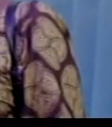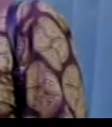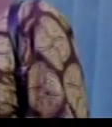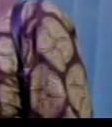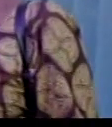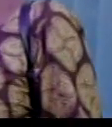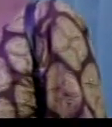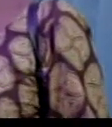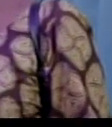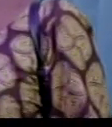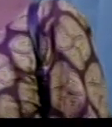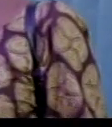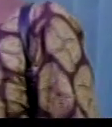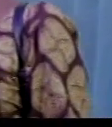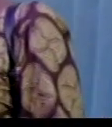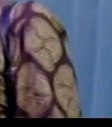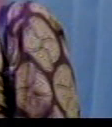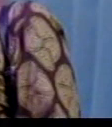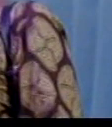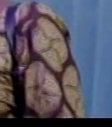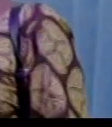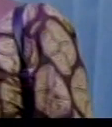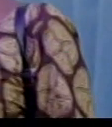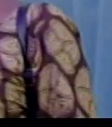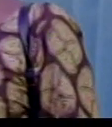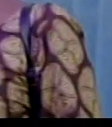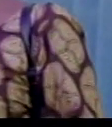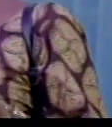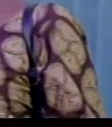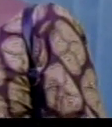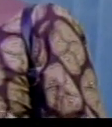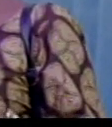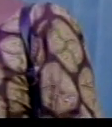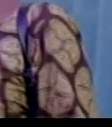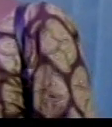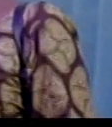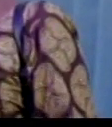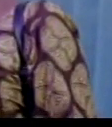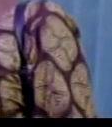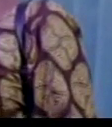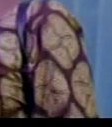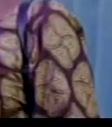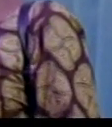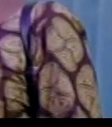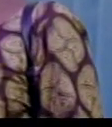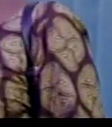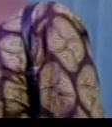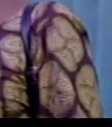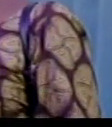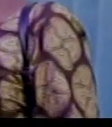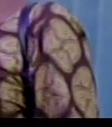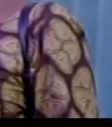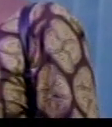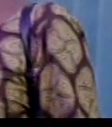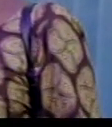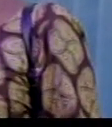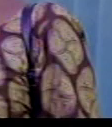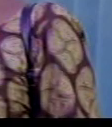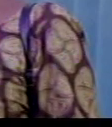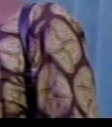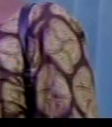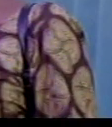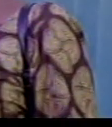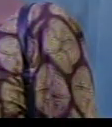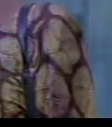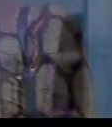thought I'm going to blind. And that Thursday that I went to the crusade, Pastor, I was not praying that, open